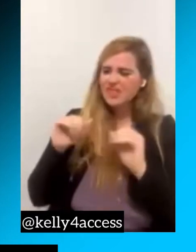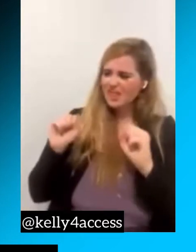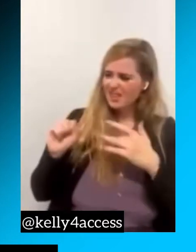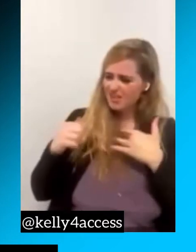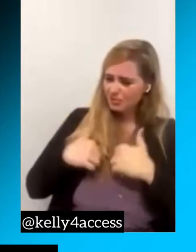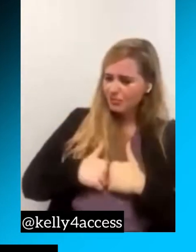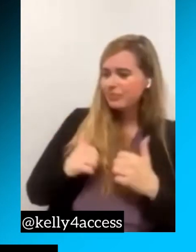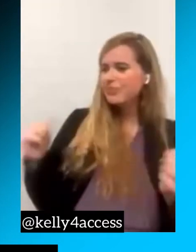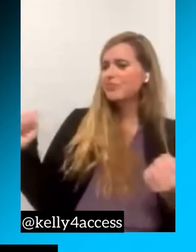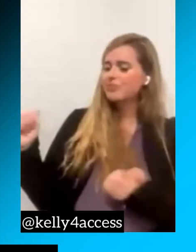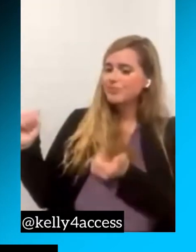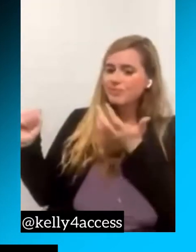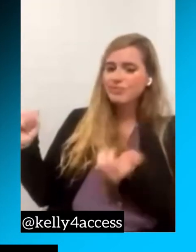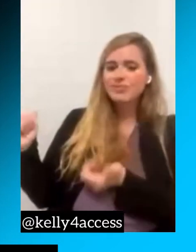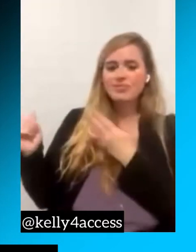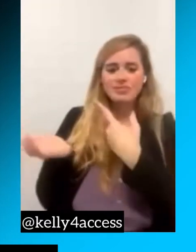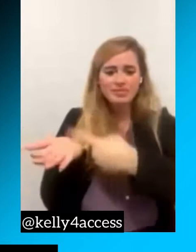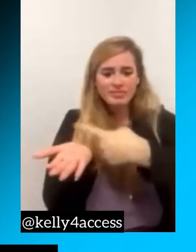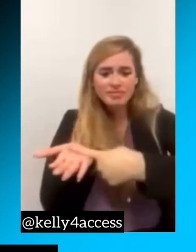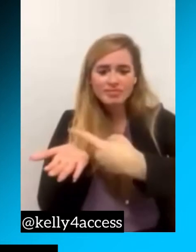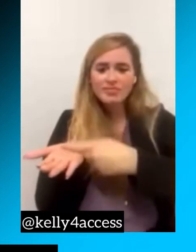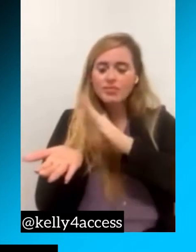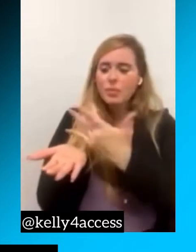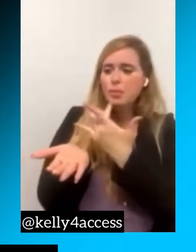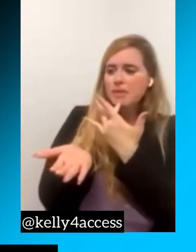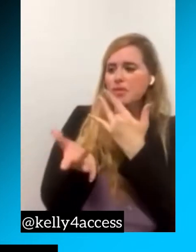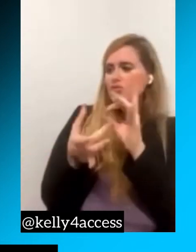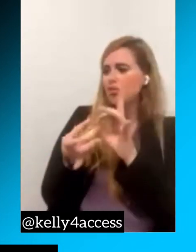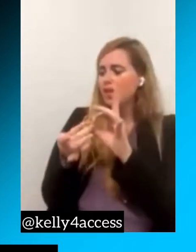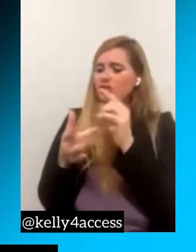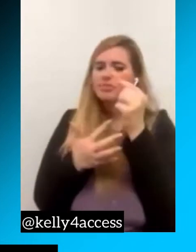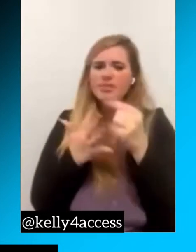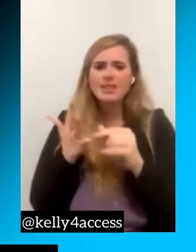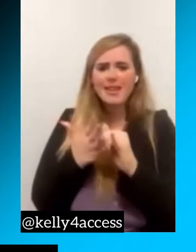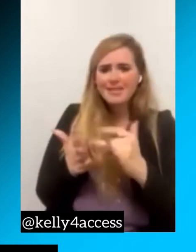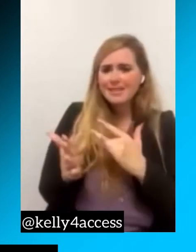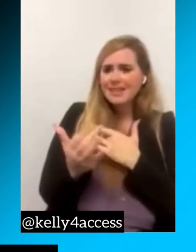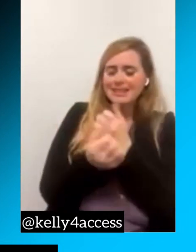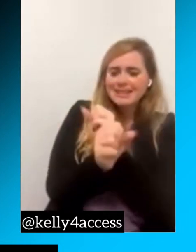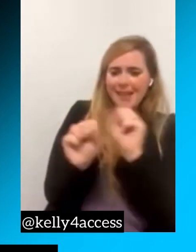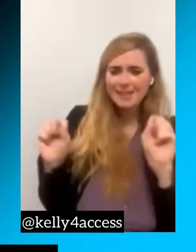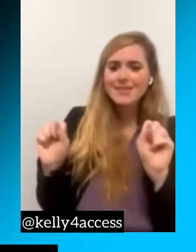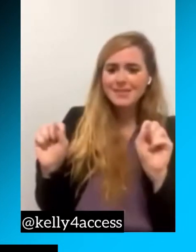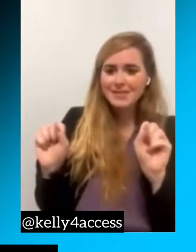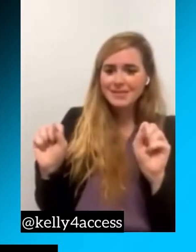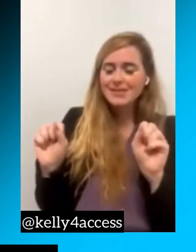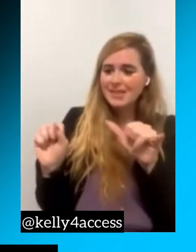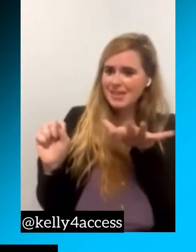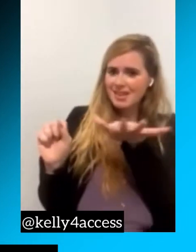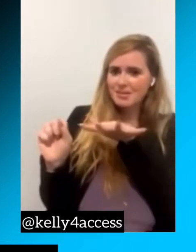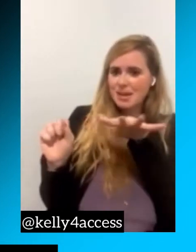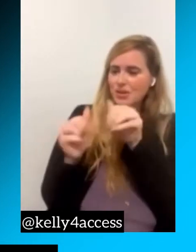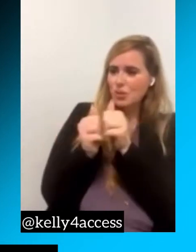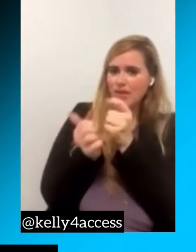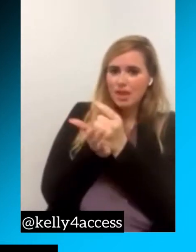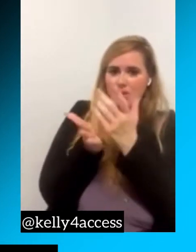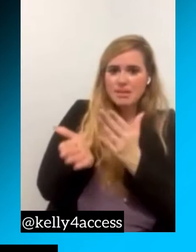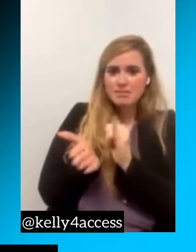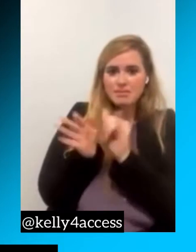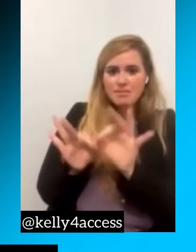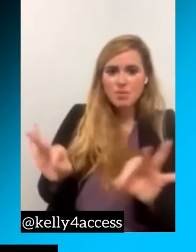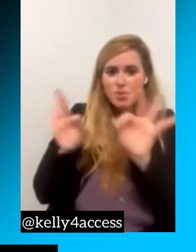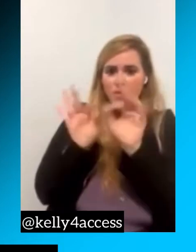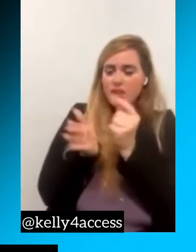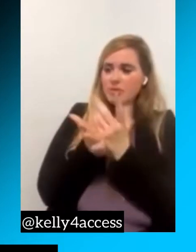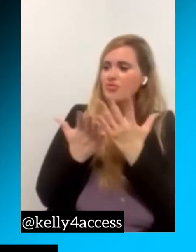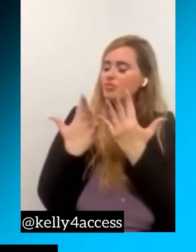talk about your relationship structures, and that you just feel safe in that space of that therapy and with that